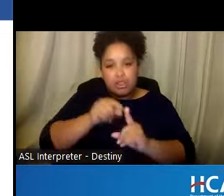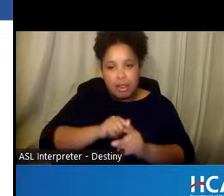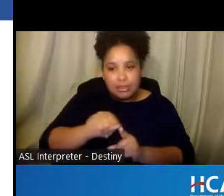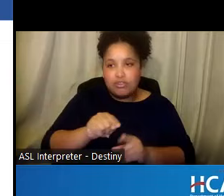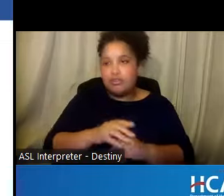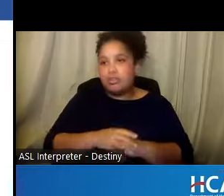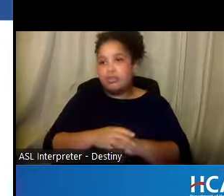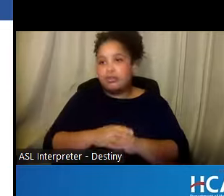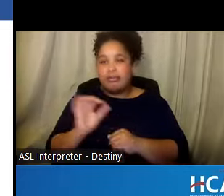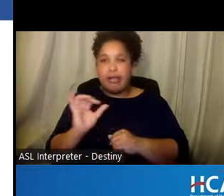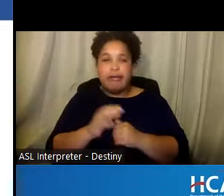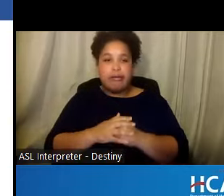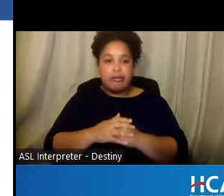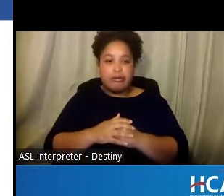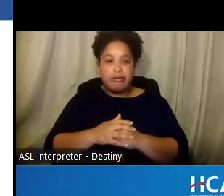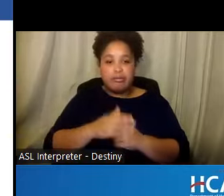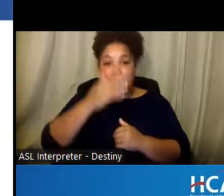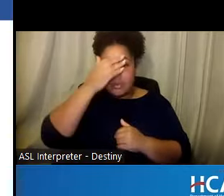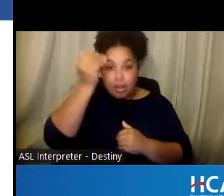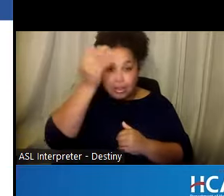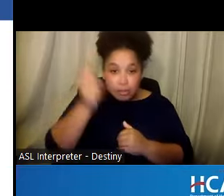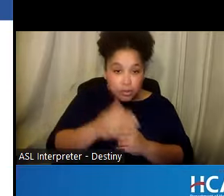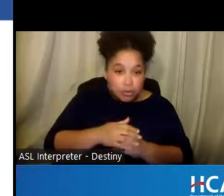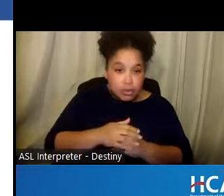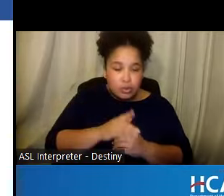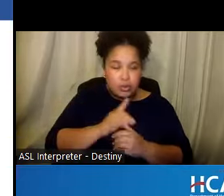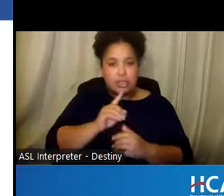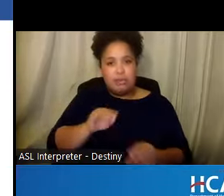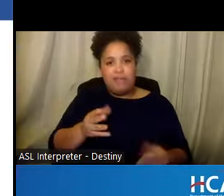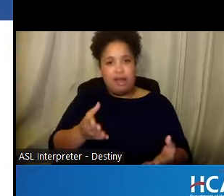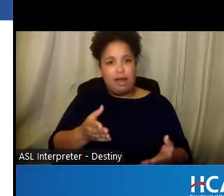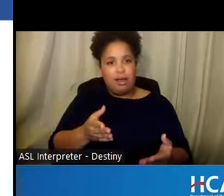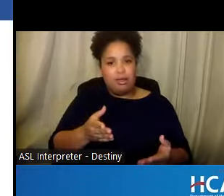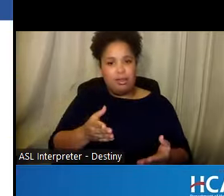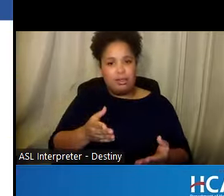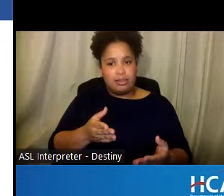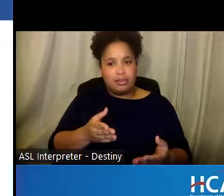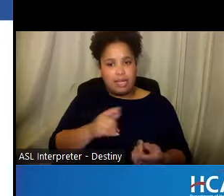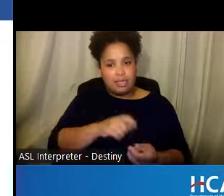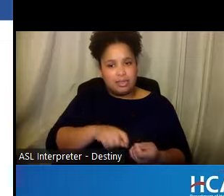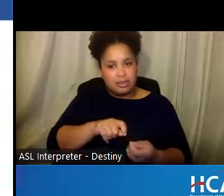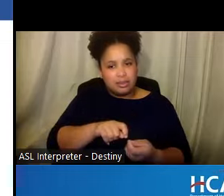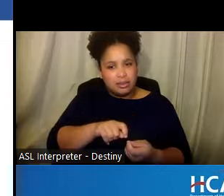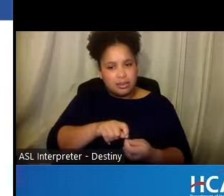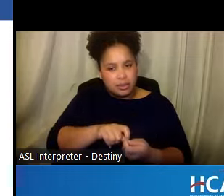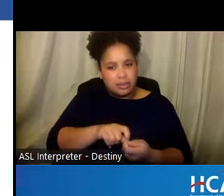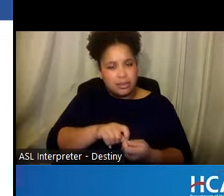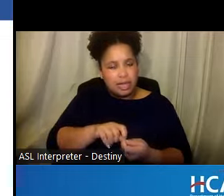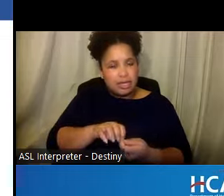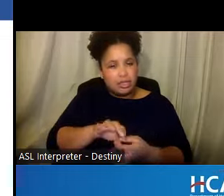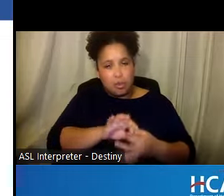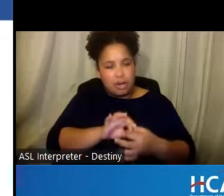specializations such as Alzheimer's, to be able to provide that very specialized coordination of